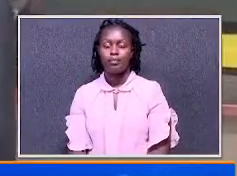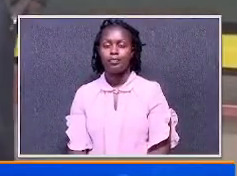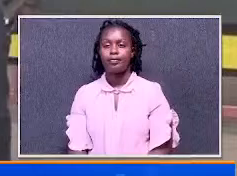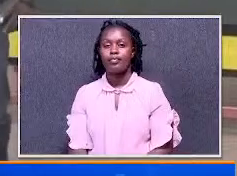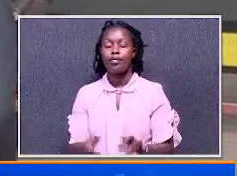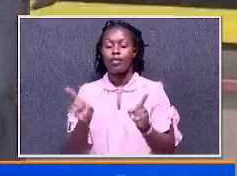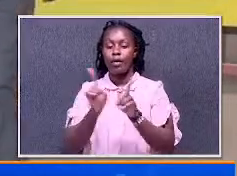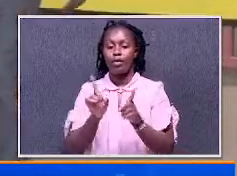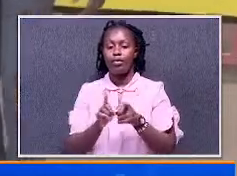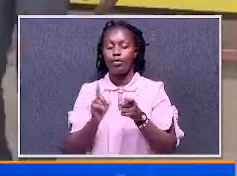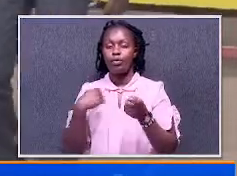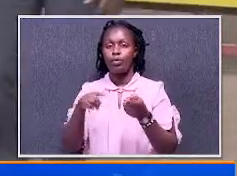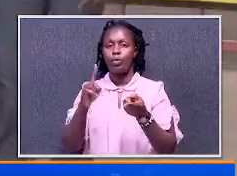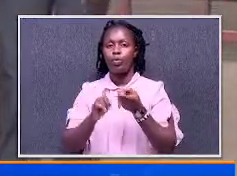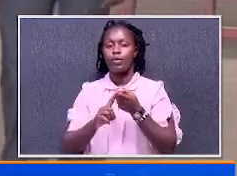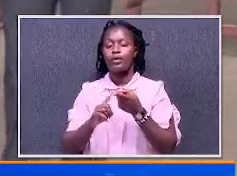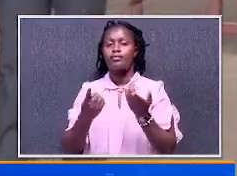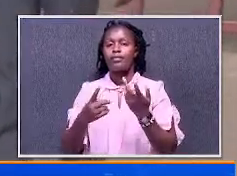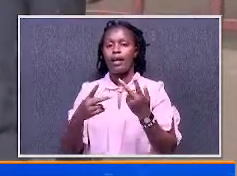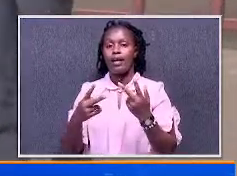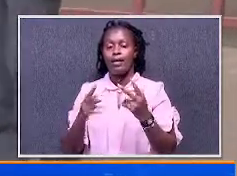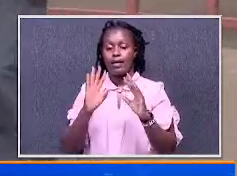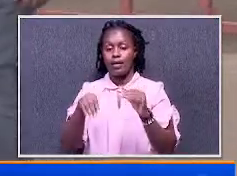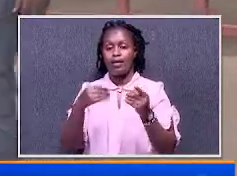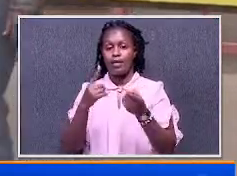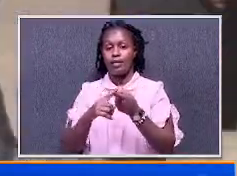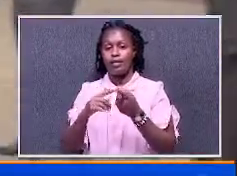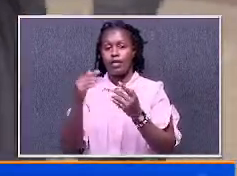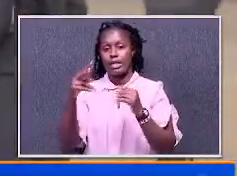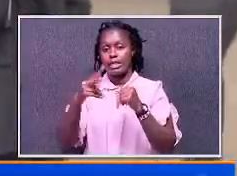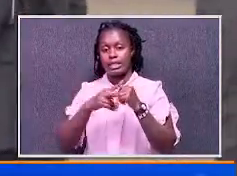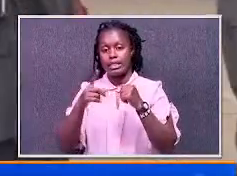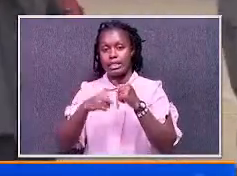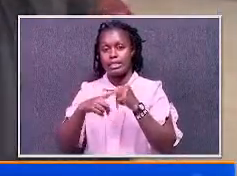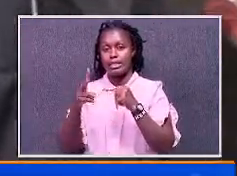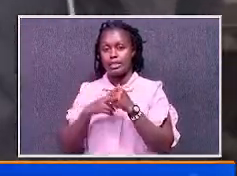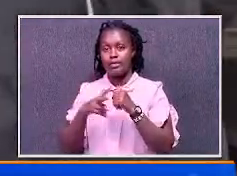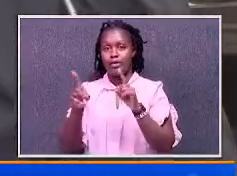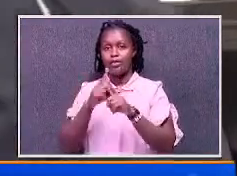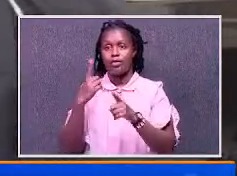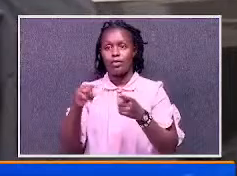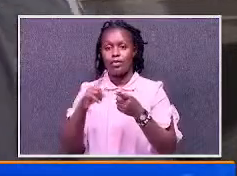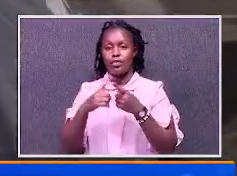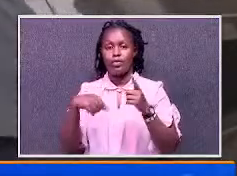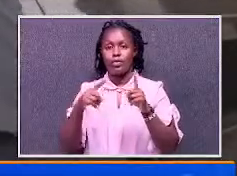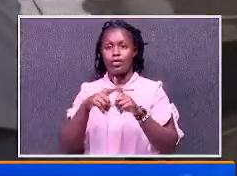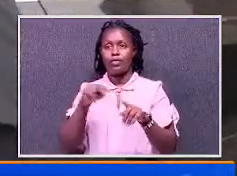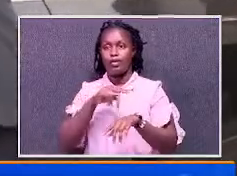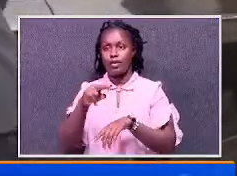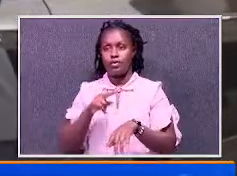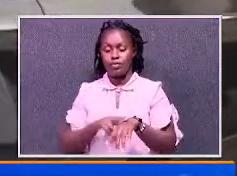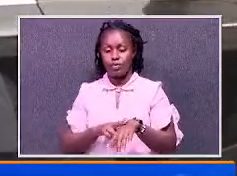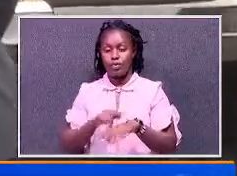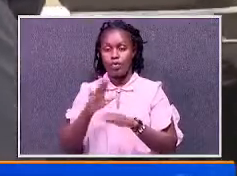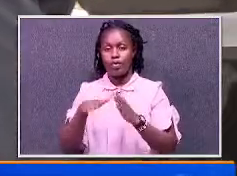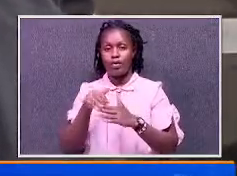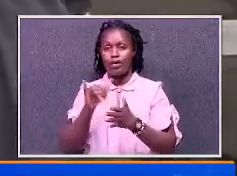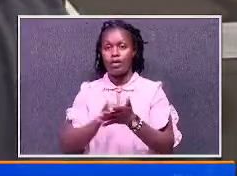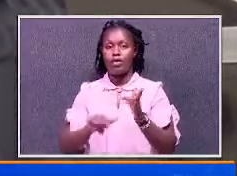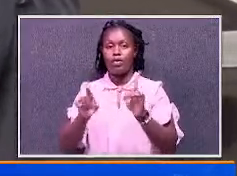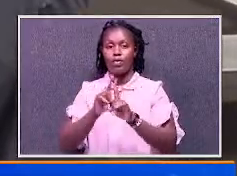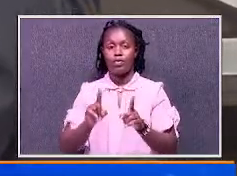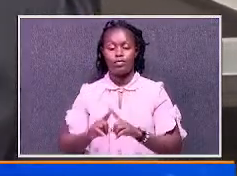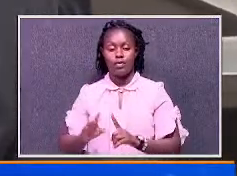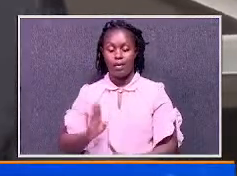Waluke was sentenced 67 years in jail after he was found guilty of defrauding the National Cereals and Produce